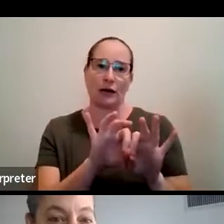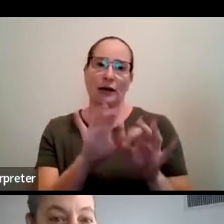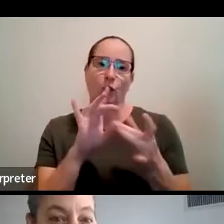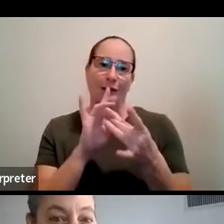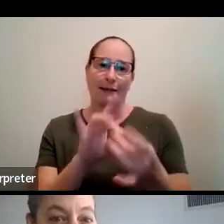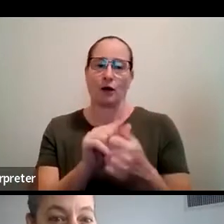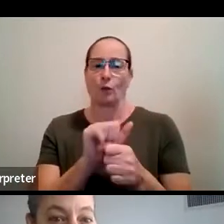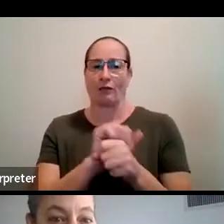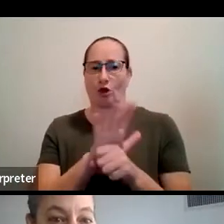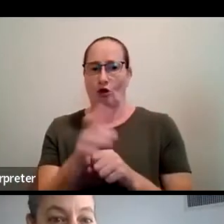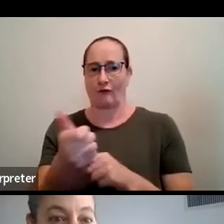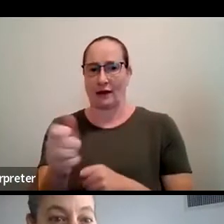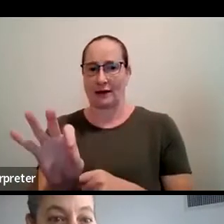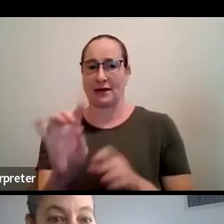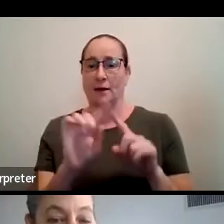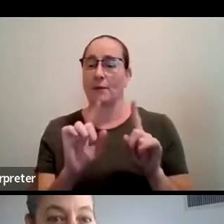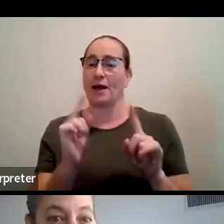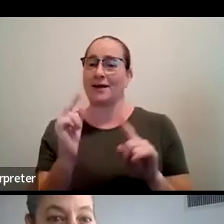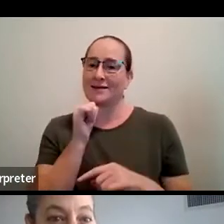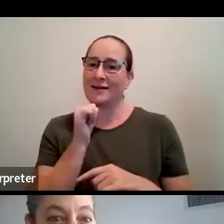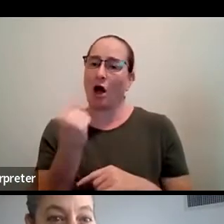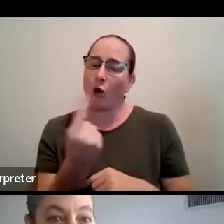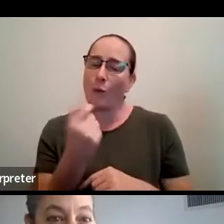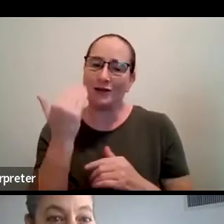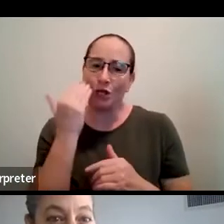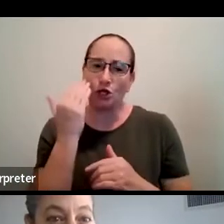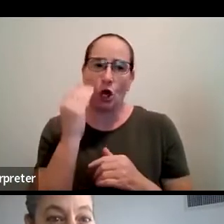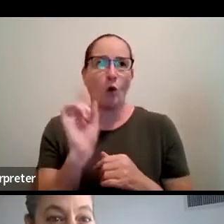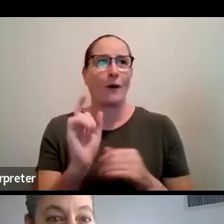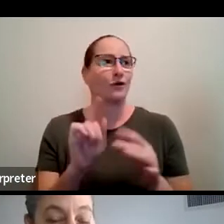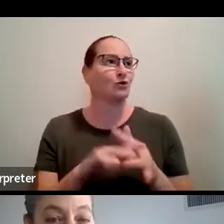COVID-19, but they don't always know where to